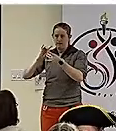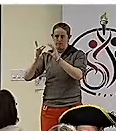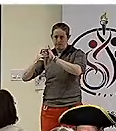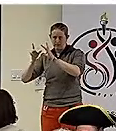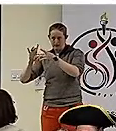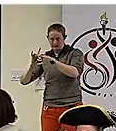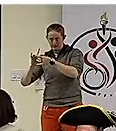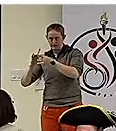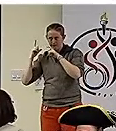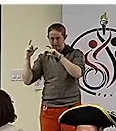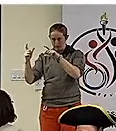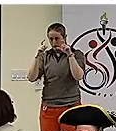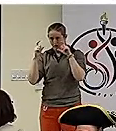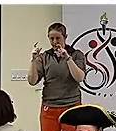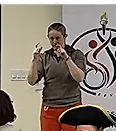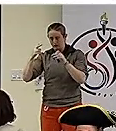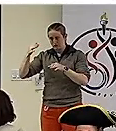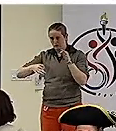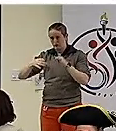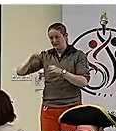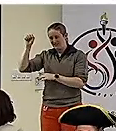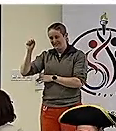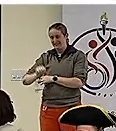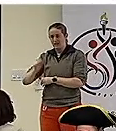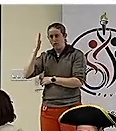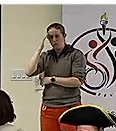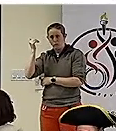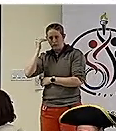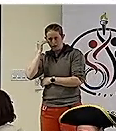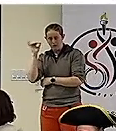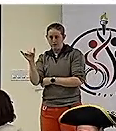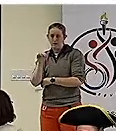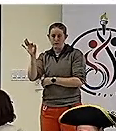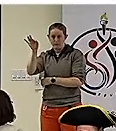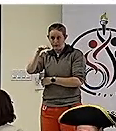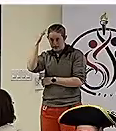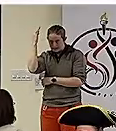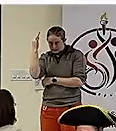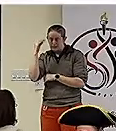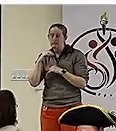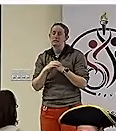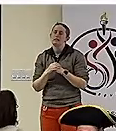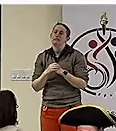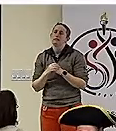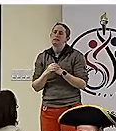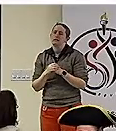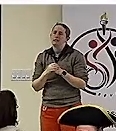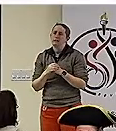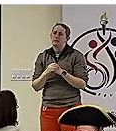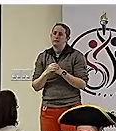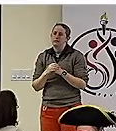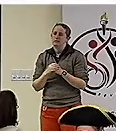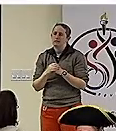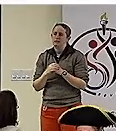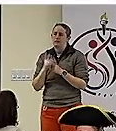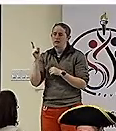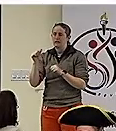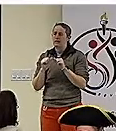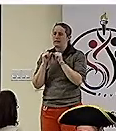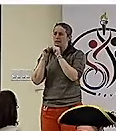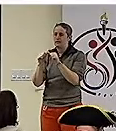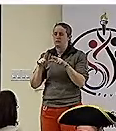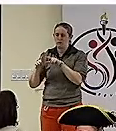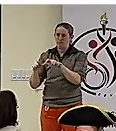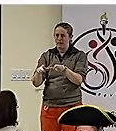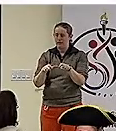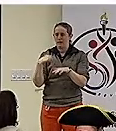Photography Judge in South Korea and Bordeaux, France. Joe continued his early love of cycling using an adapted